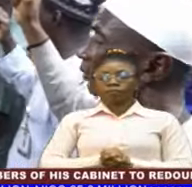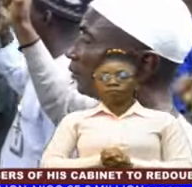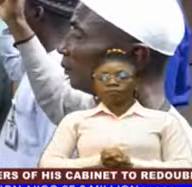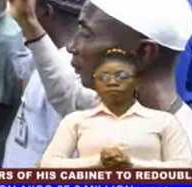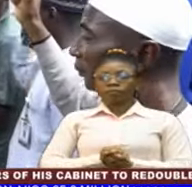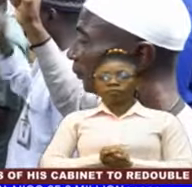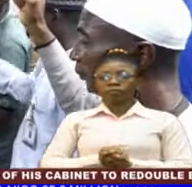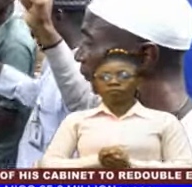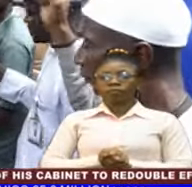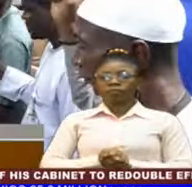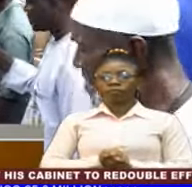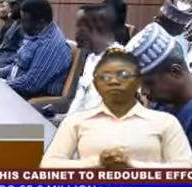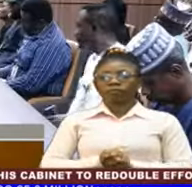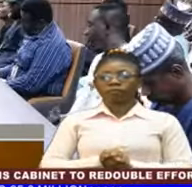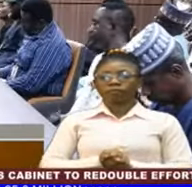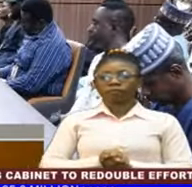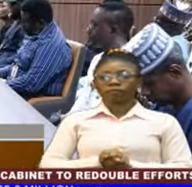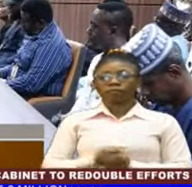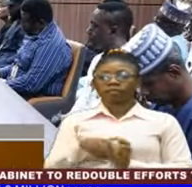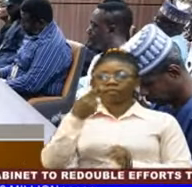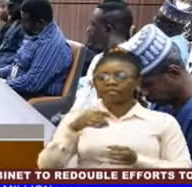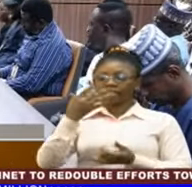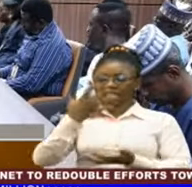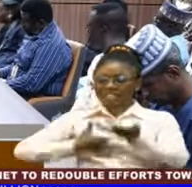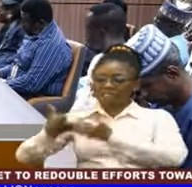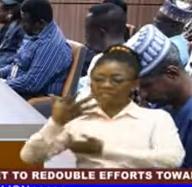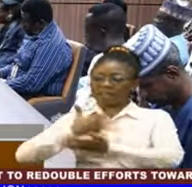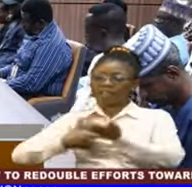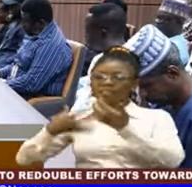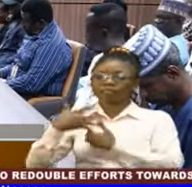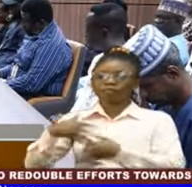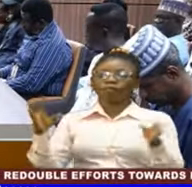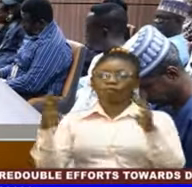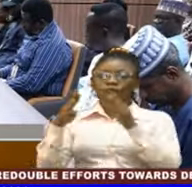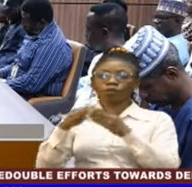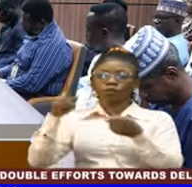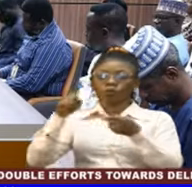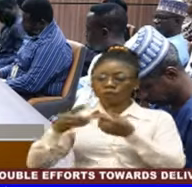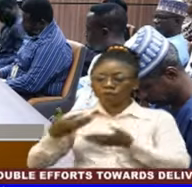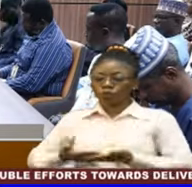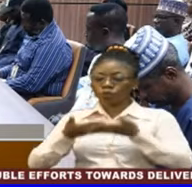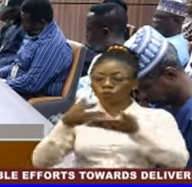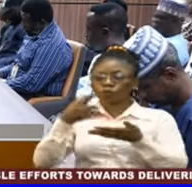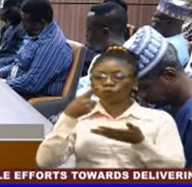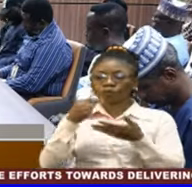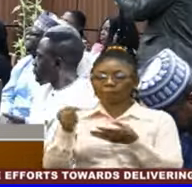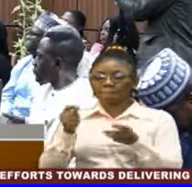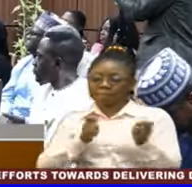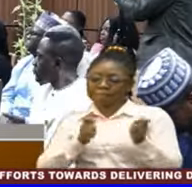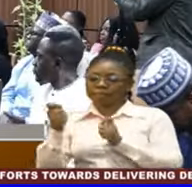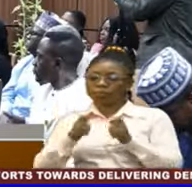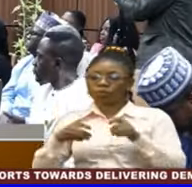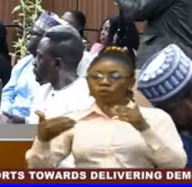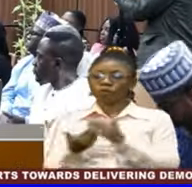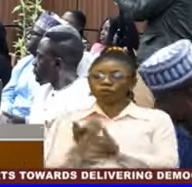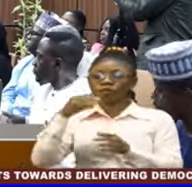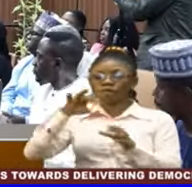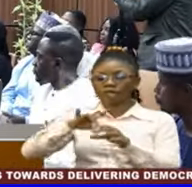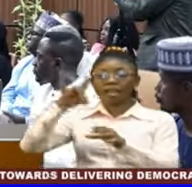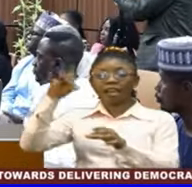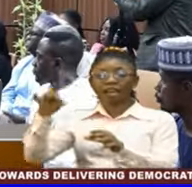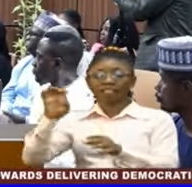strong. The interactive session is mainly to introduce the management newly elected executives of